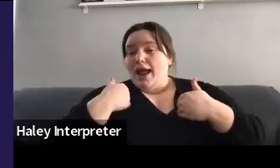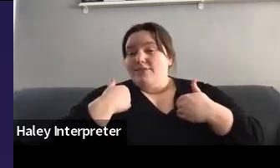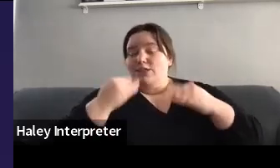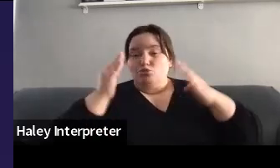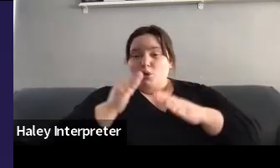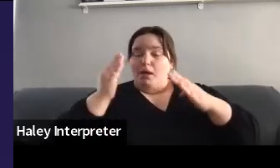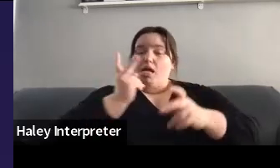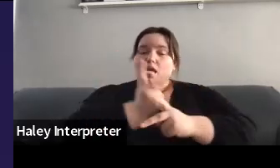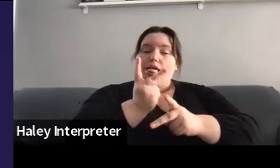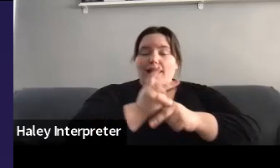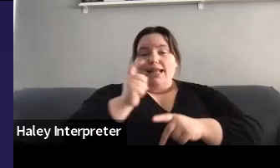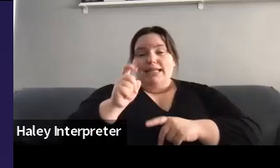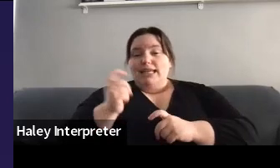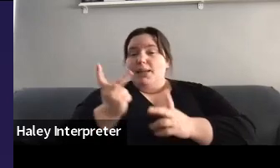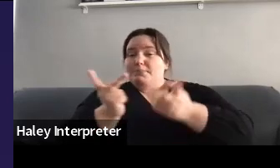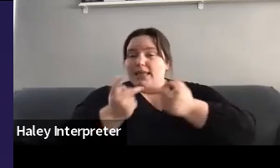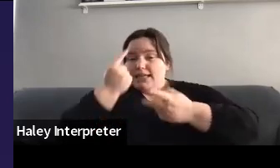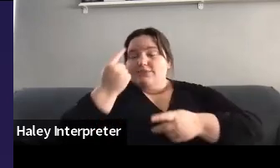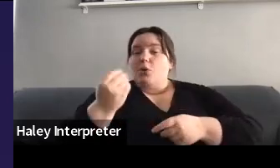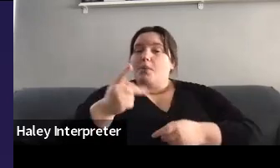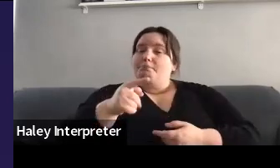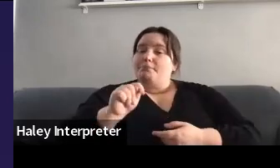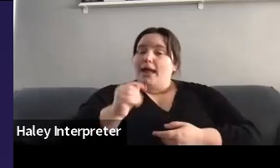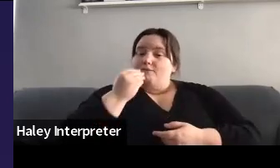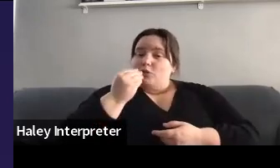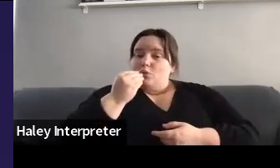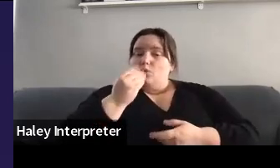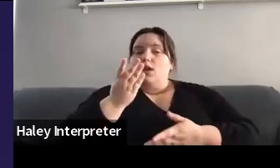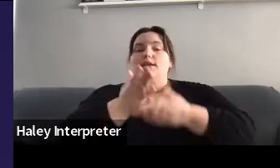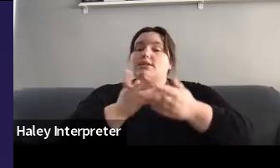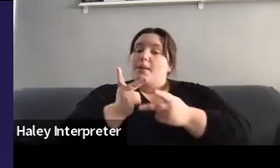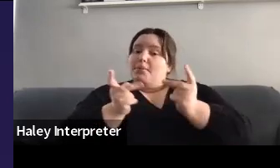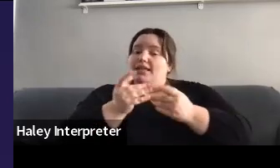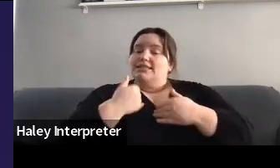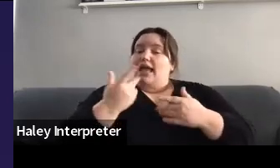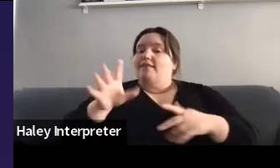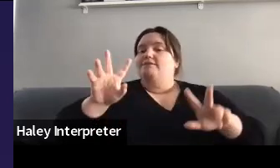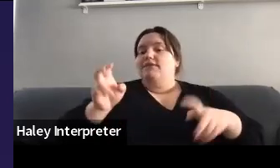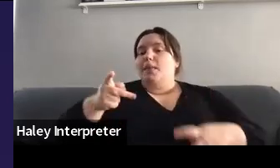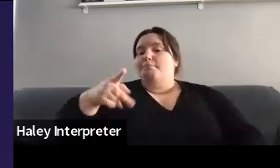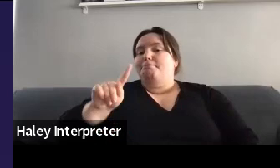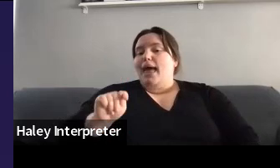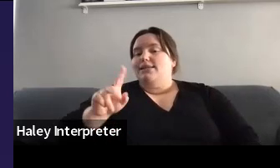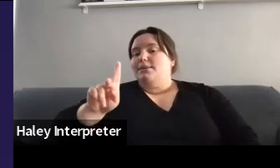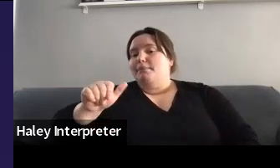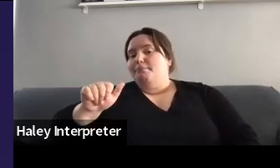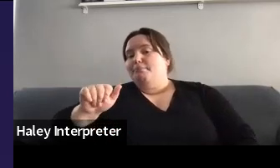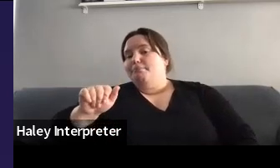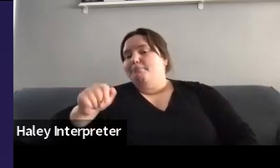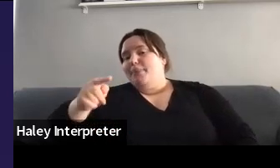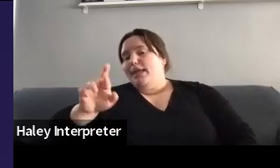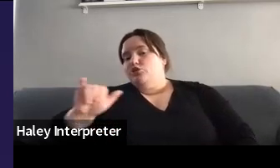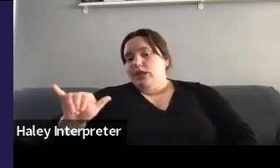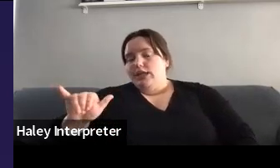food, many organizations also have pet pantries. Again, this is specific to